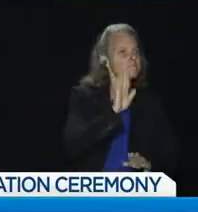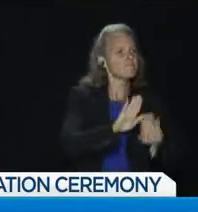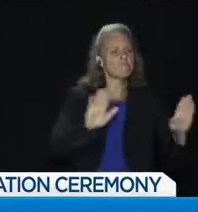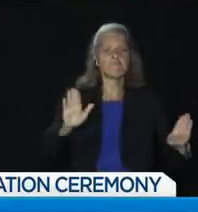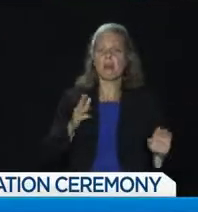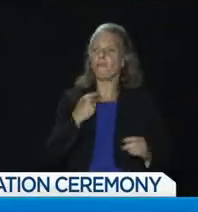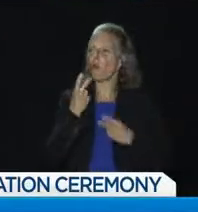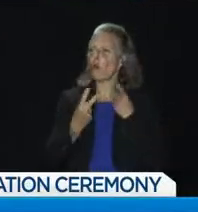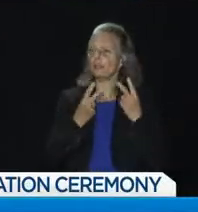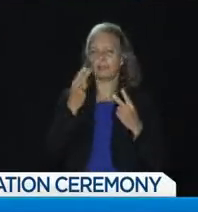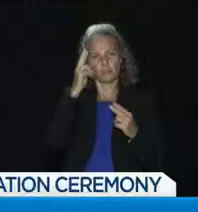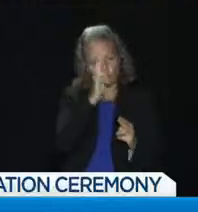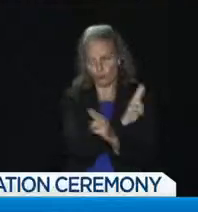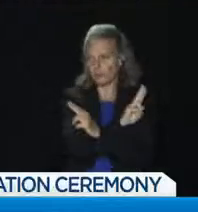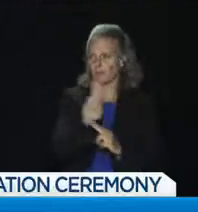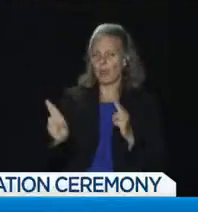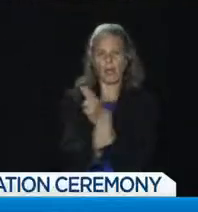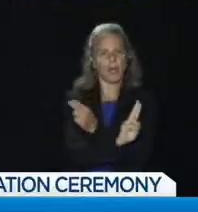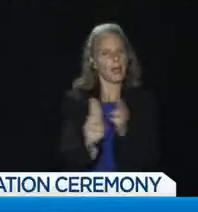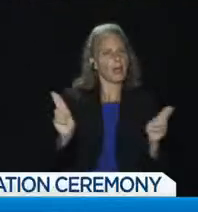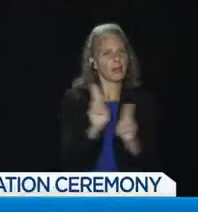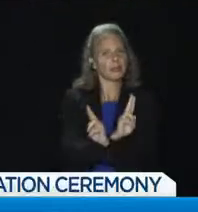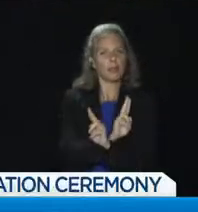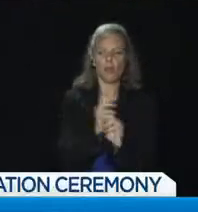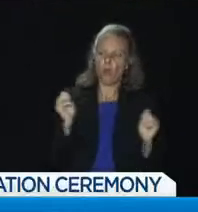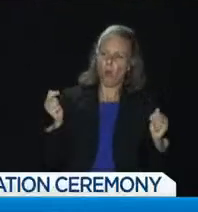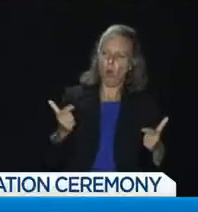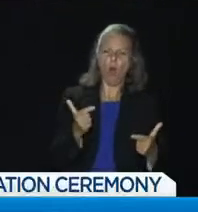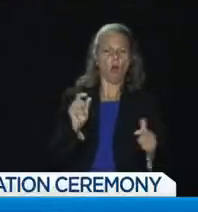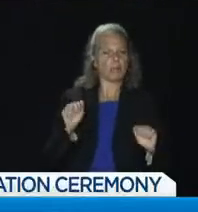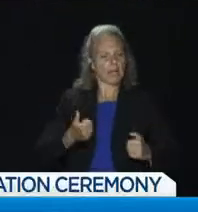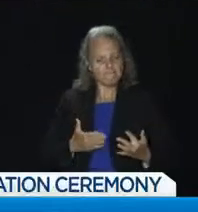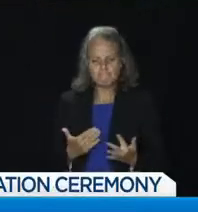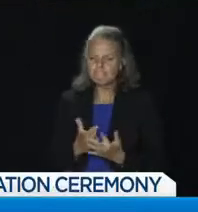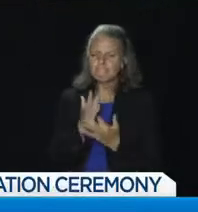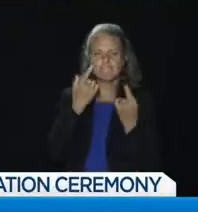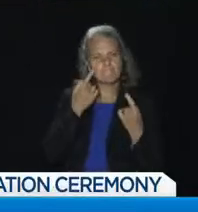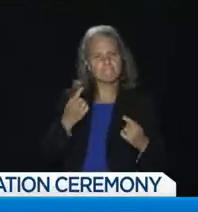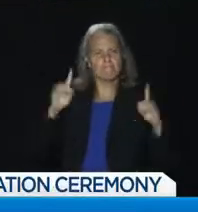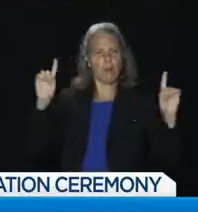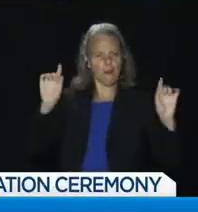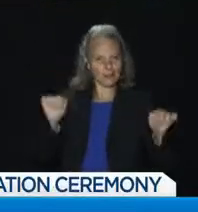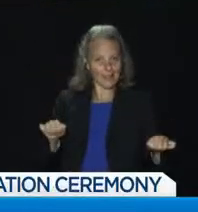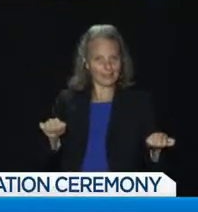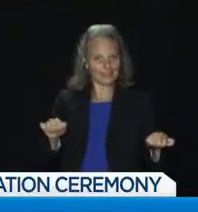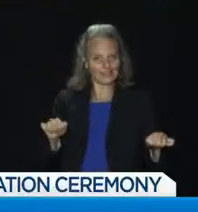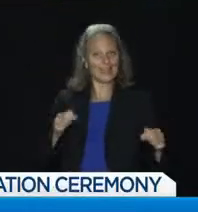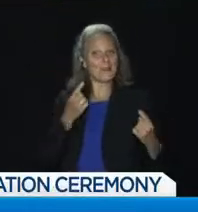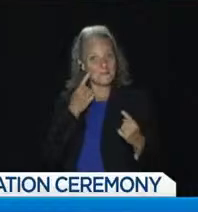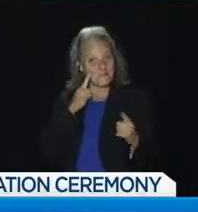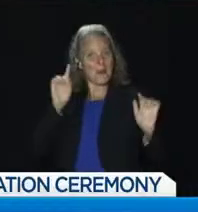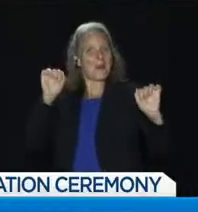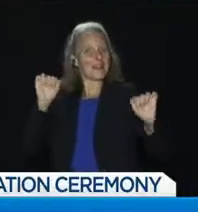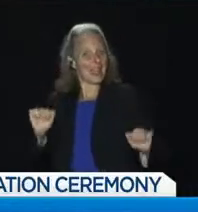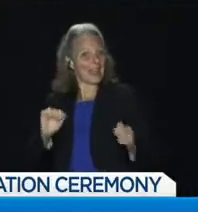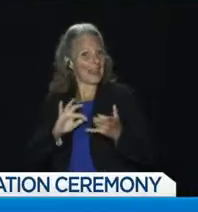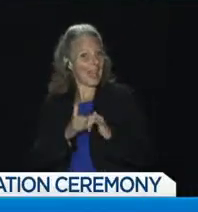thrive. That is within our reach, thanks to leaders like Ms. Simon.